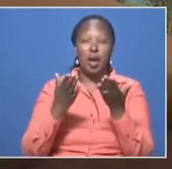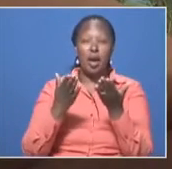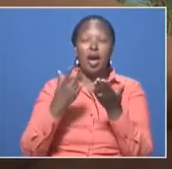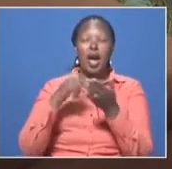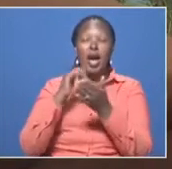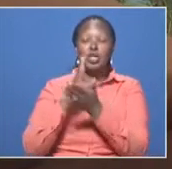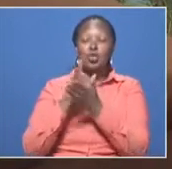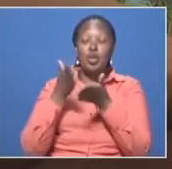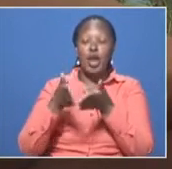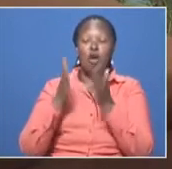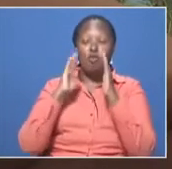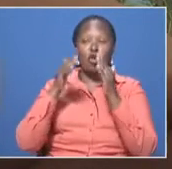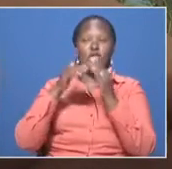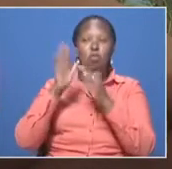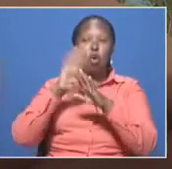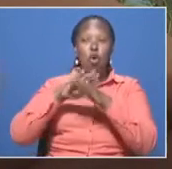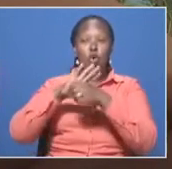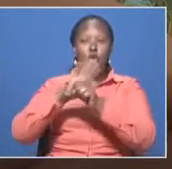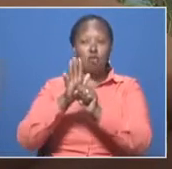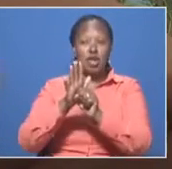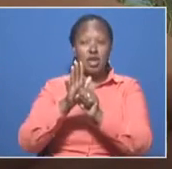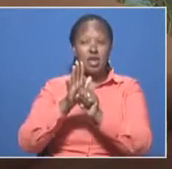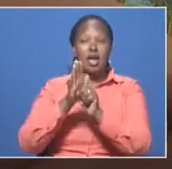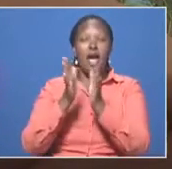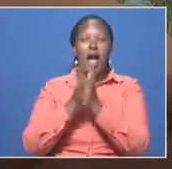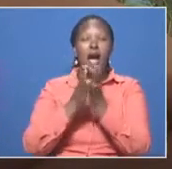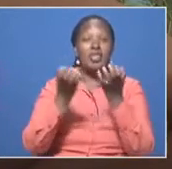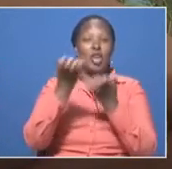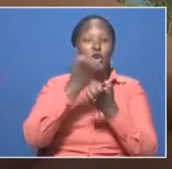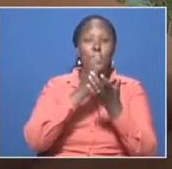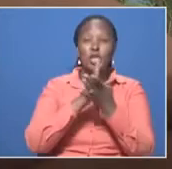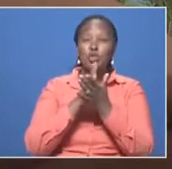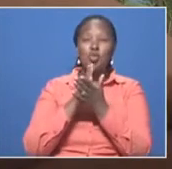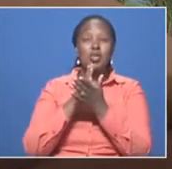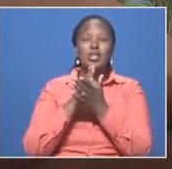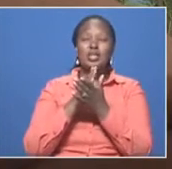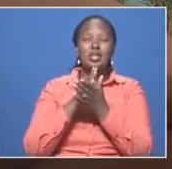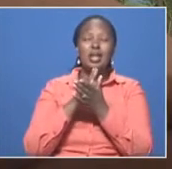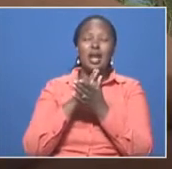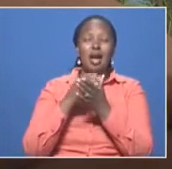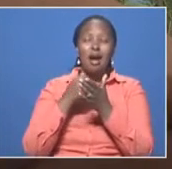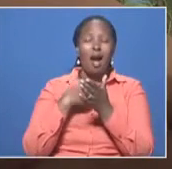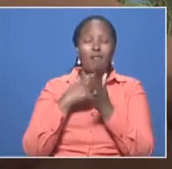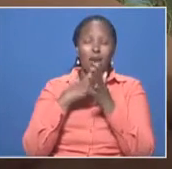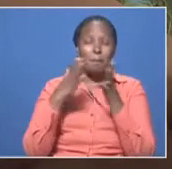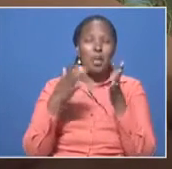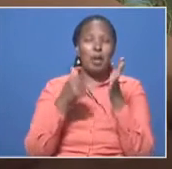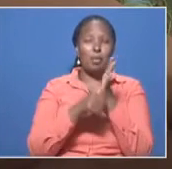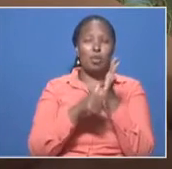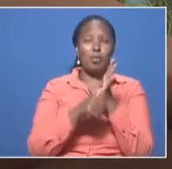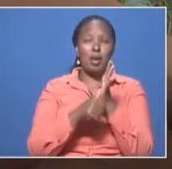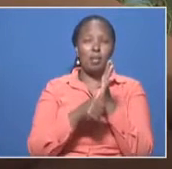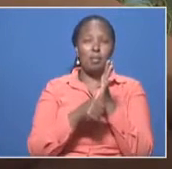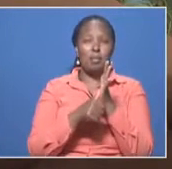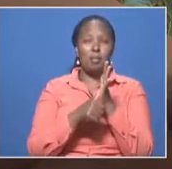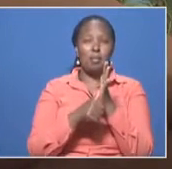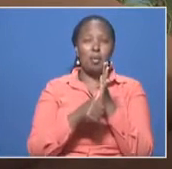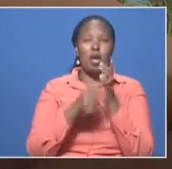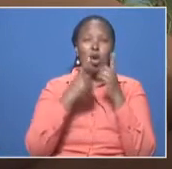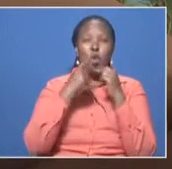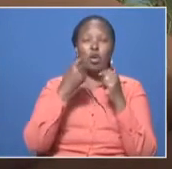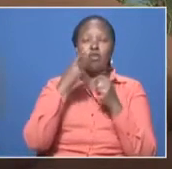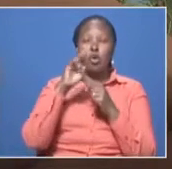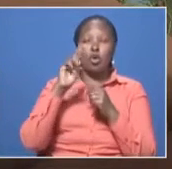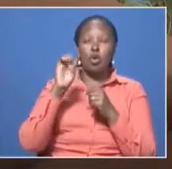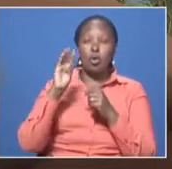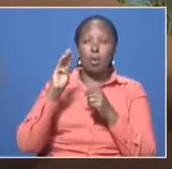with COVID-19, and the economy is really struggling. Mm. So in the words of Robert Nesta